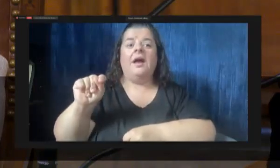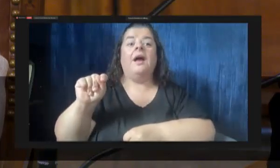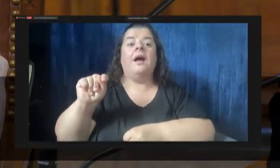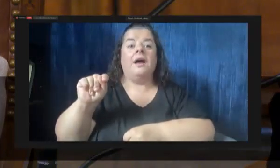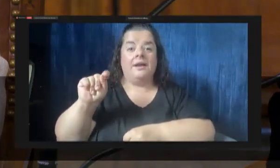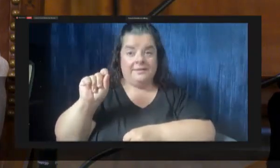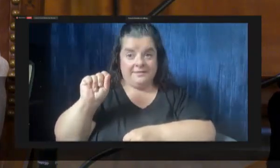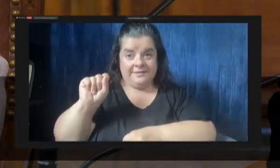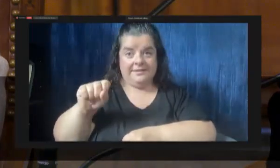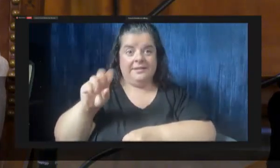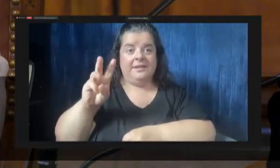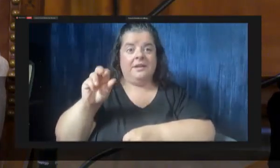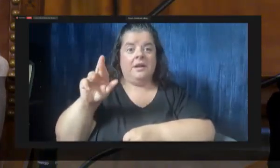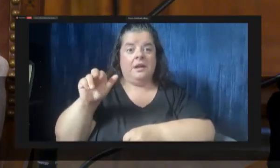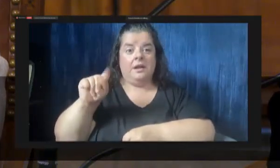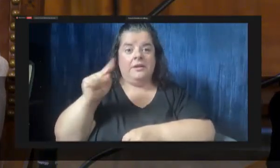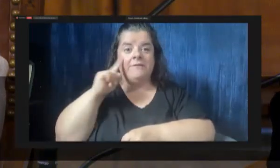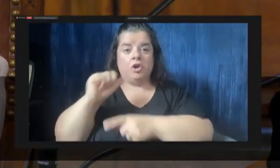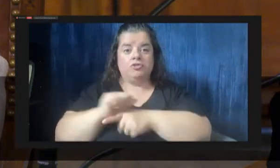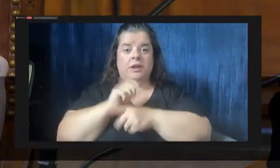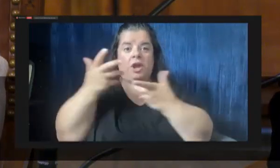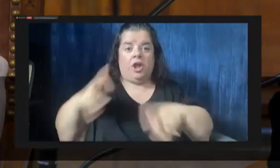It is for a warrant for a training that already happened.